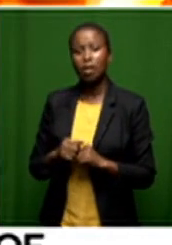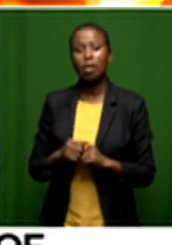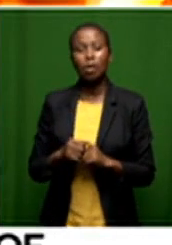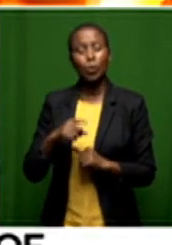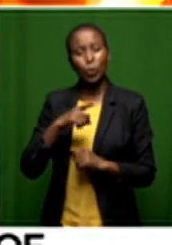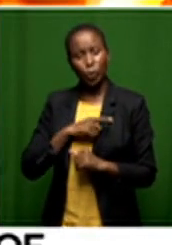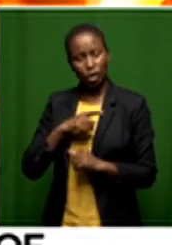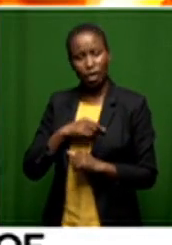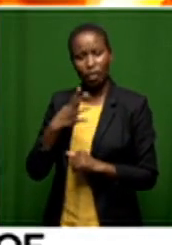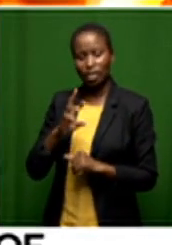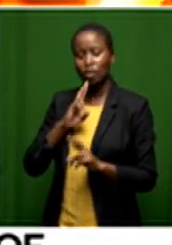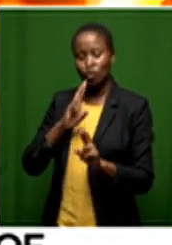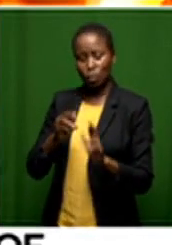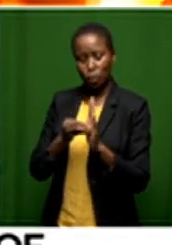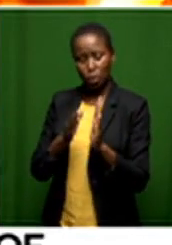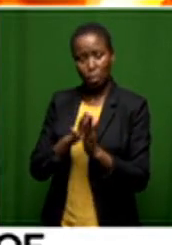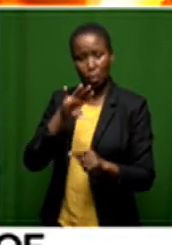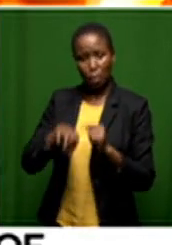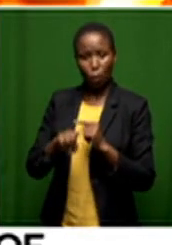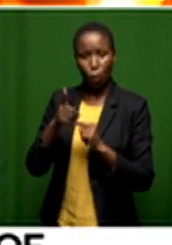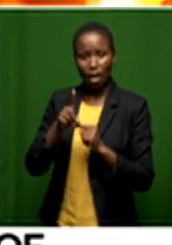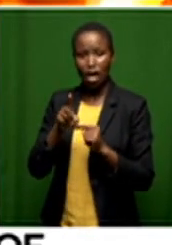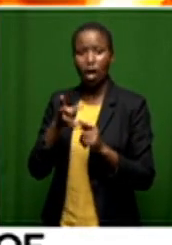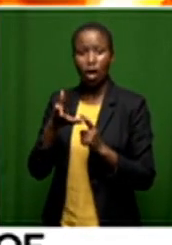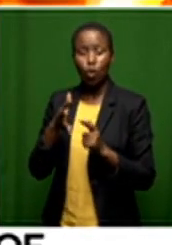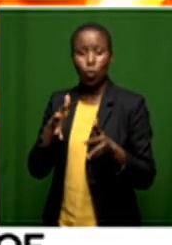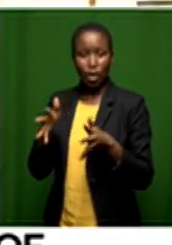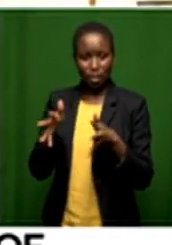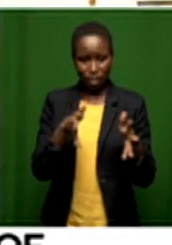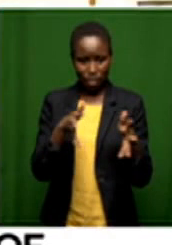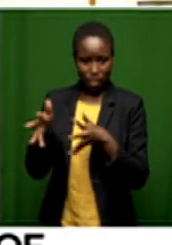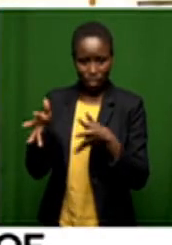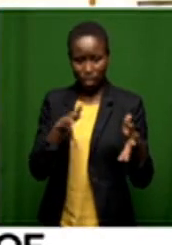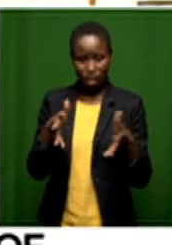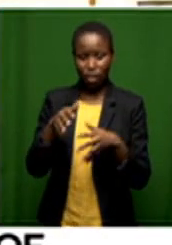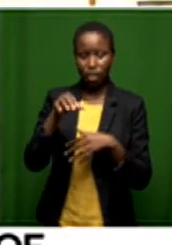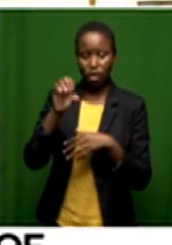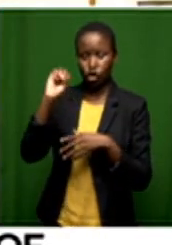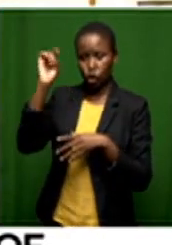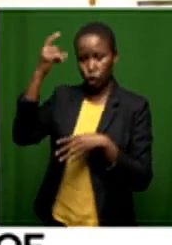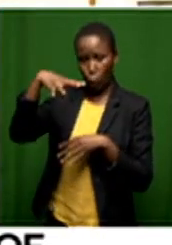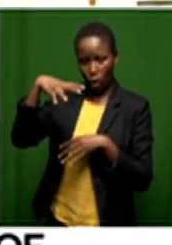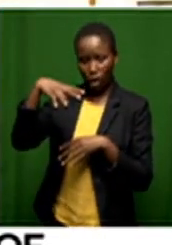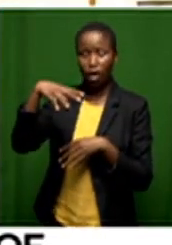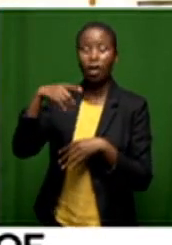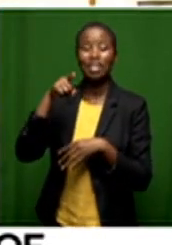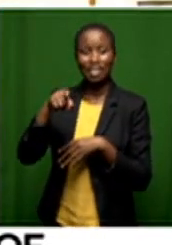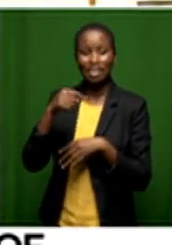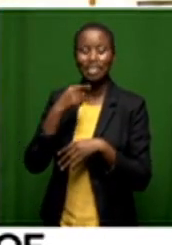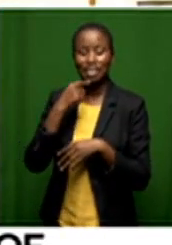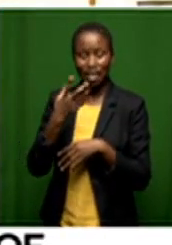is a finding in the report that shows that wind and solar energy have now contributed double as much power to the